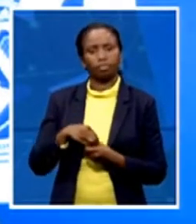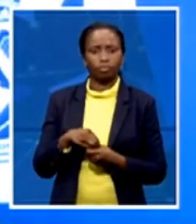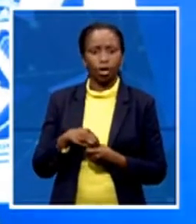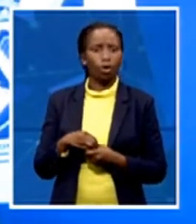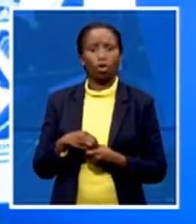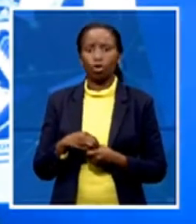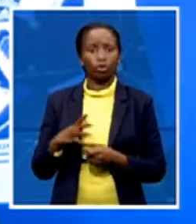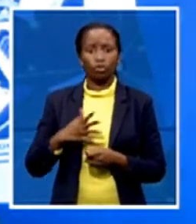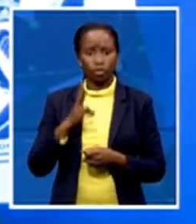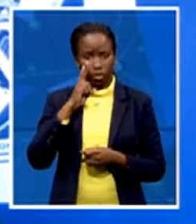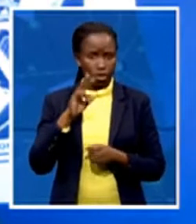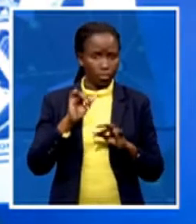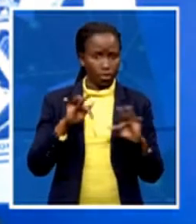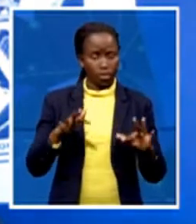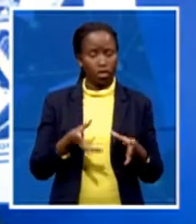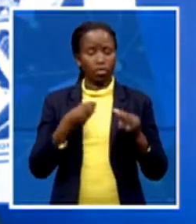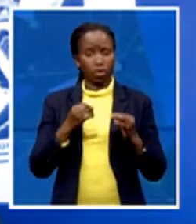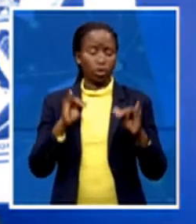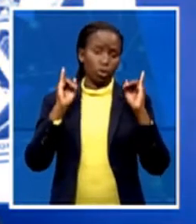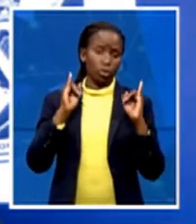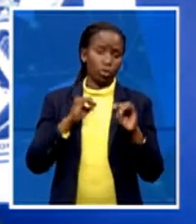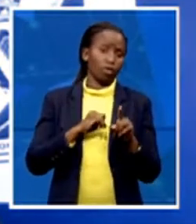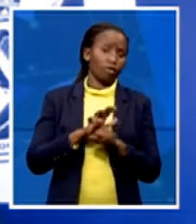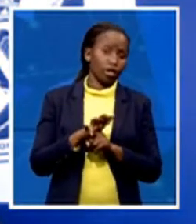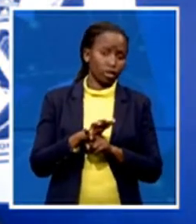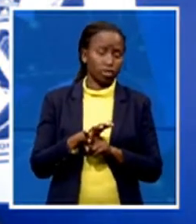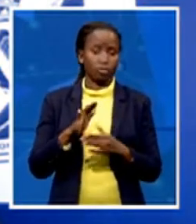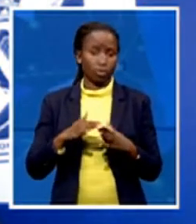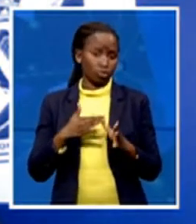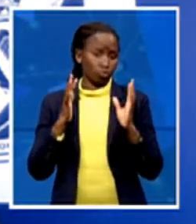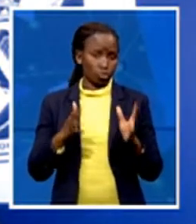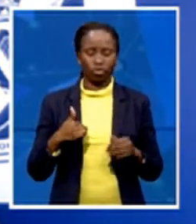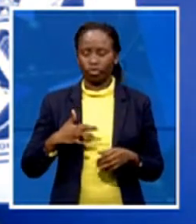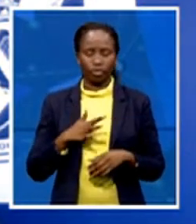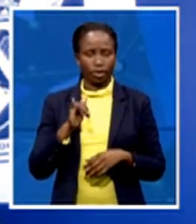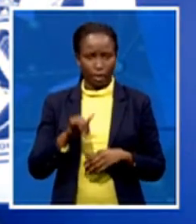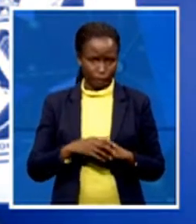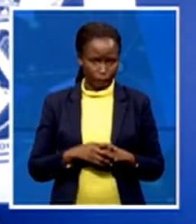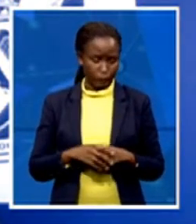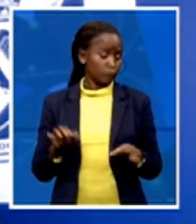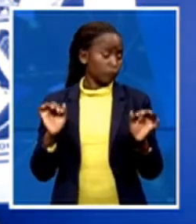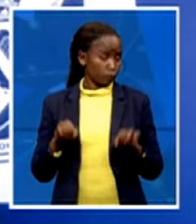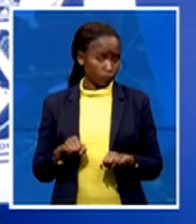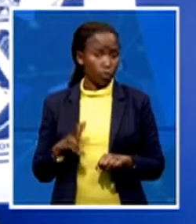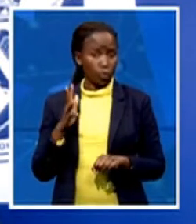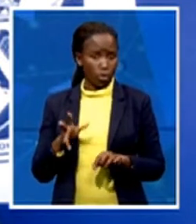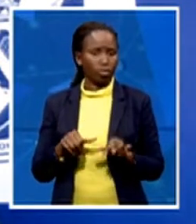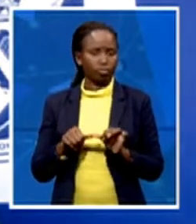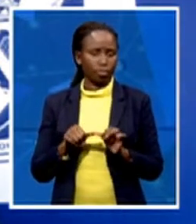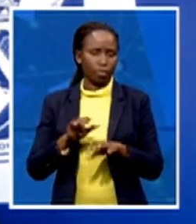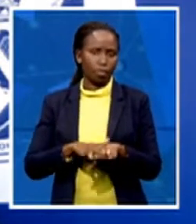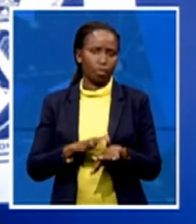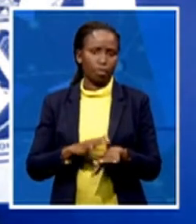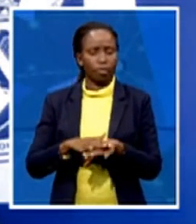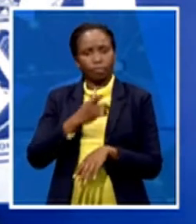illness because of such. So yes, we will do continue with the vaccination drive, and also where it's